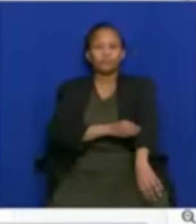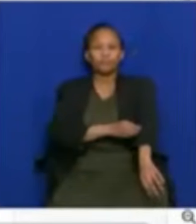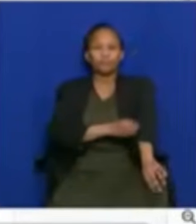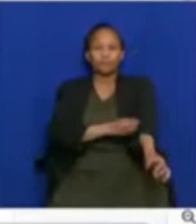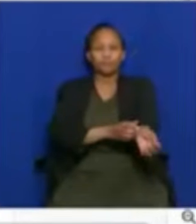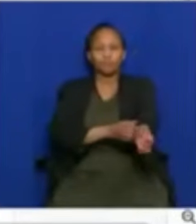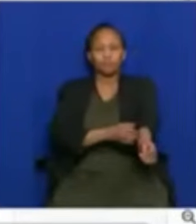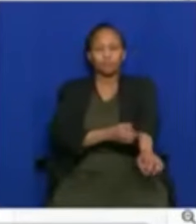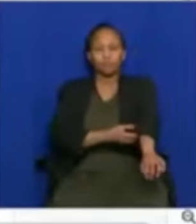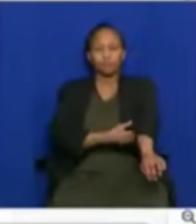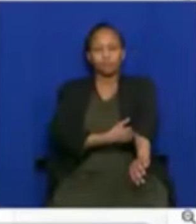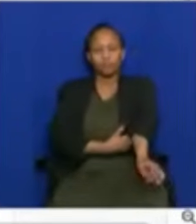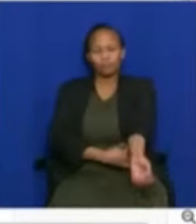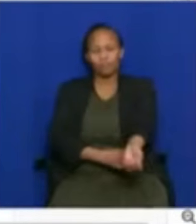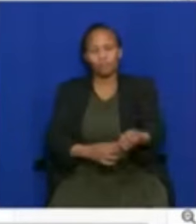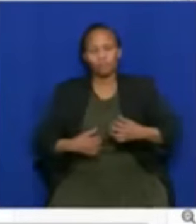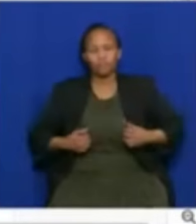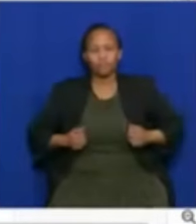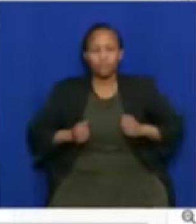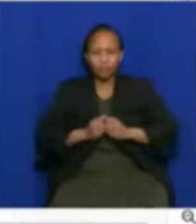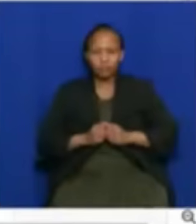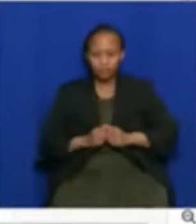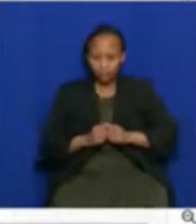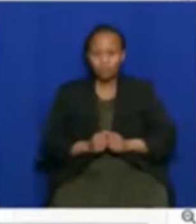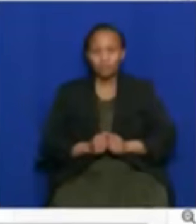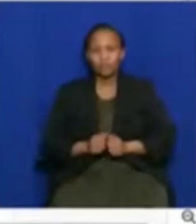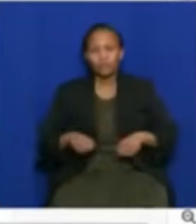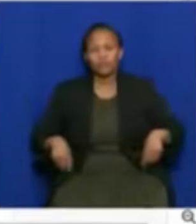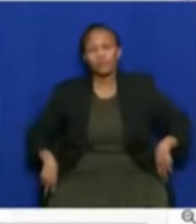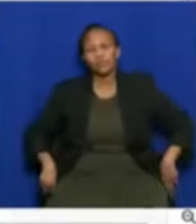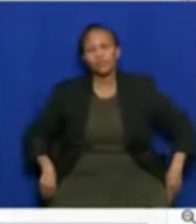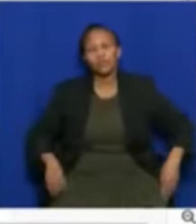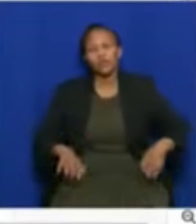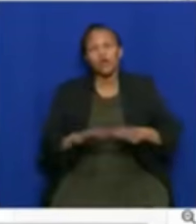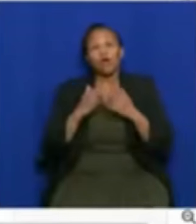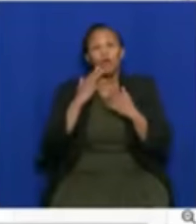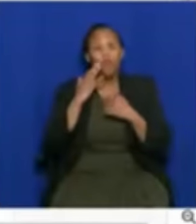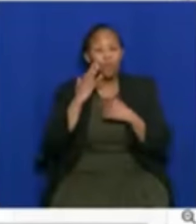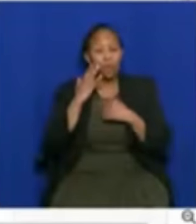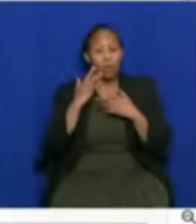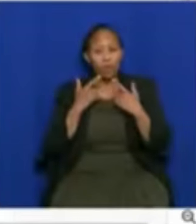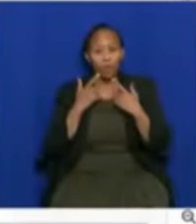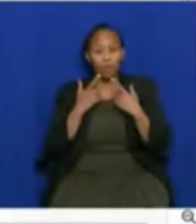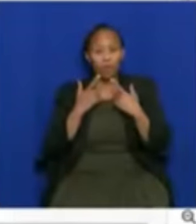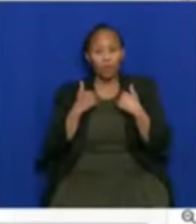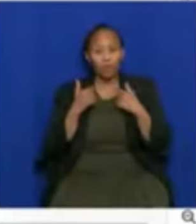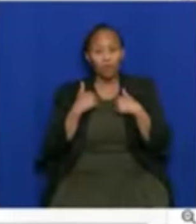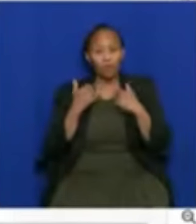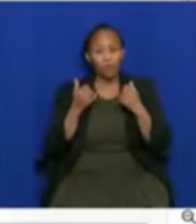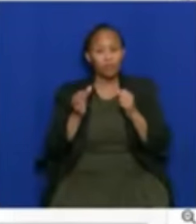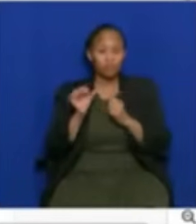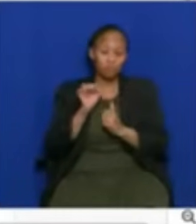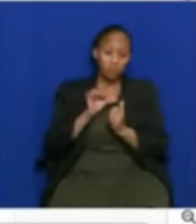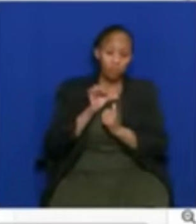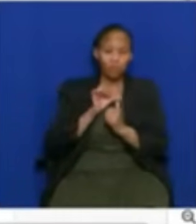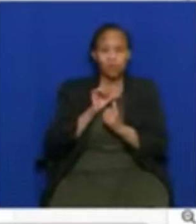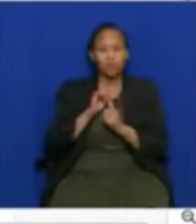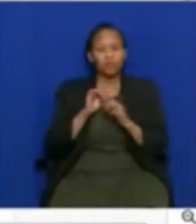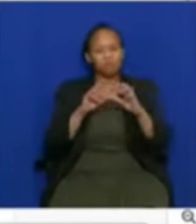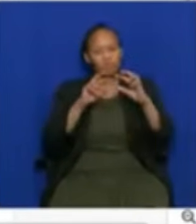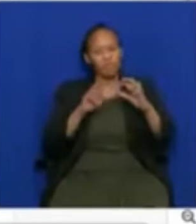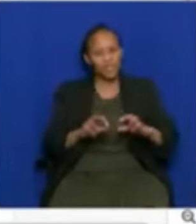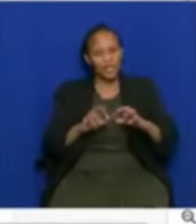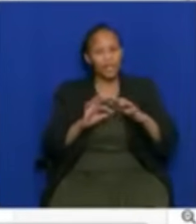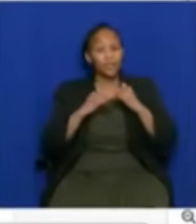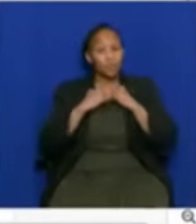what is here. And when we come to my part of the investigation as to what I did and how further